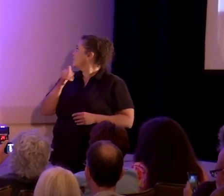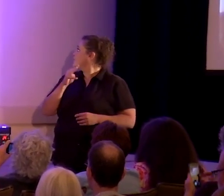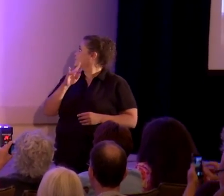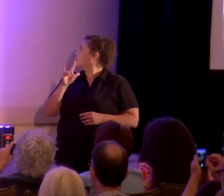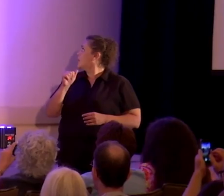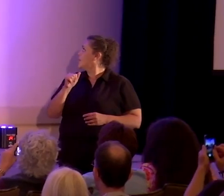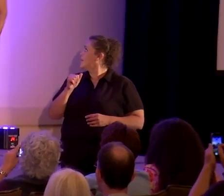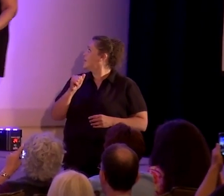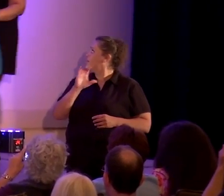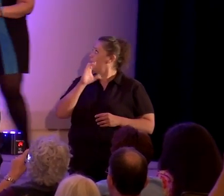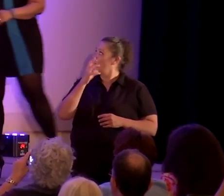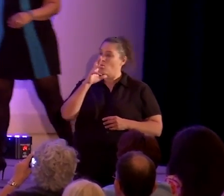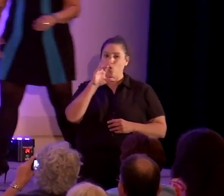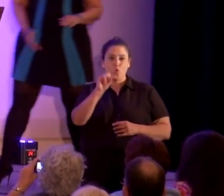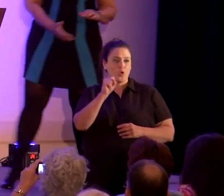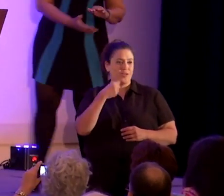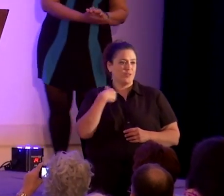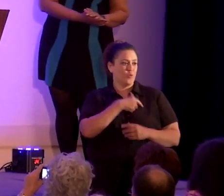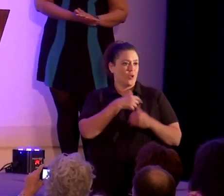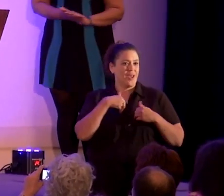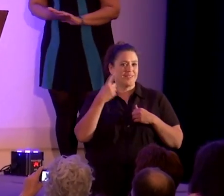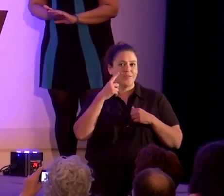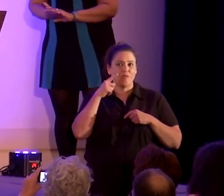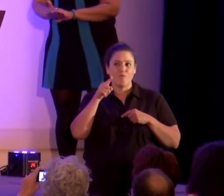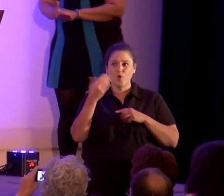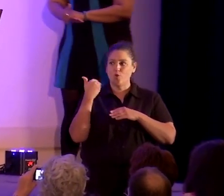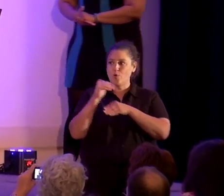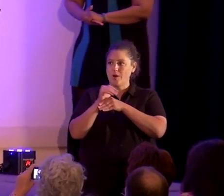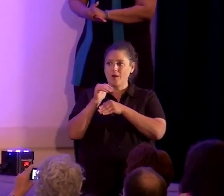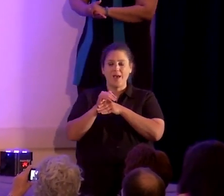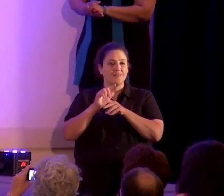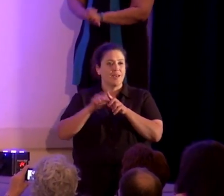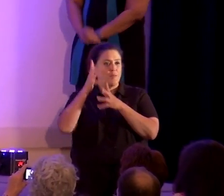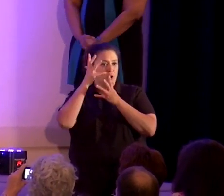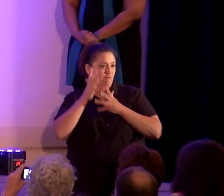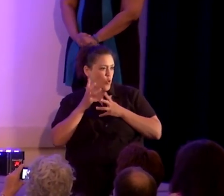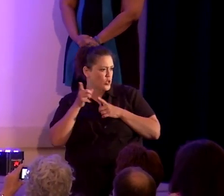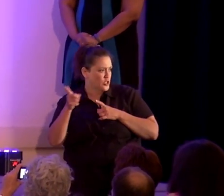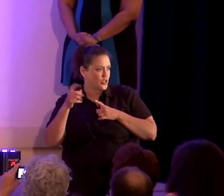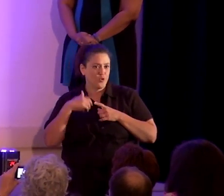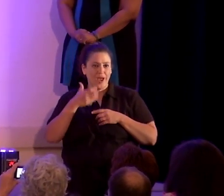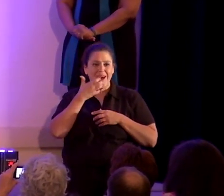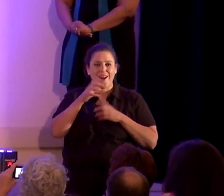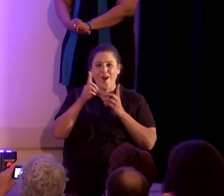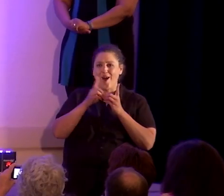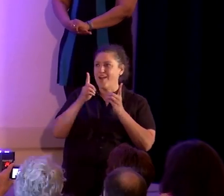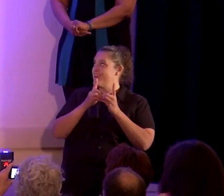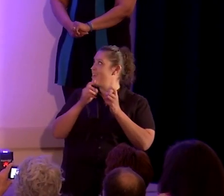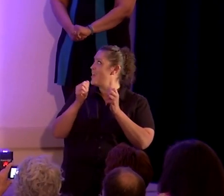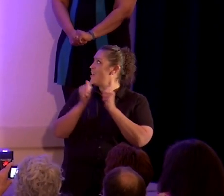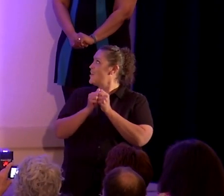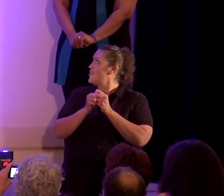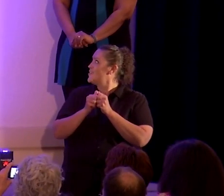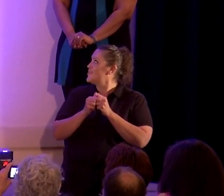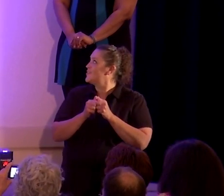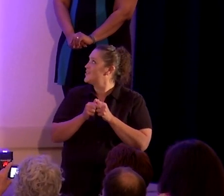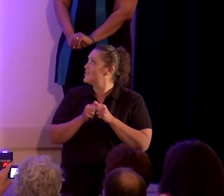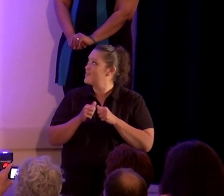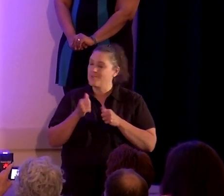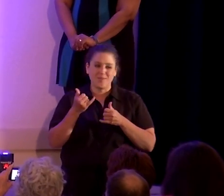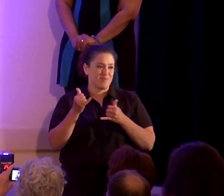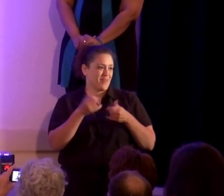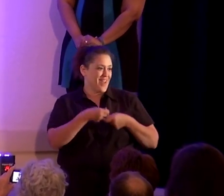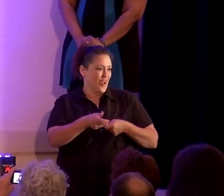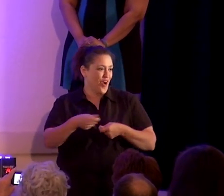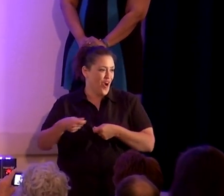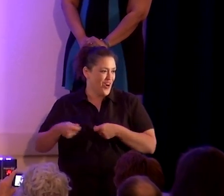Well, Chris, we had something for you last night, but unfortunately you had a hot date with a deck of Magic the Gathering playing cards. I was